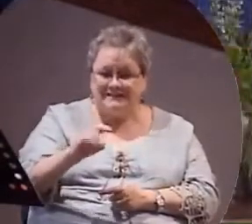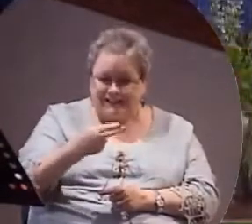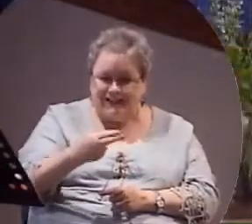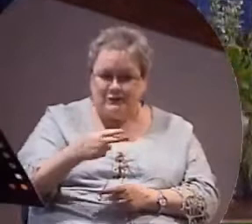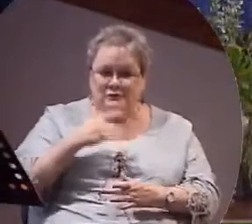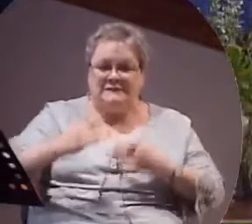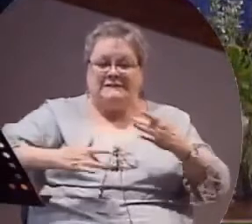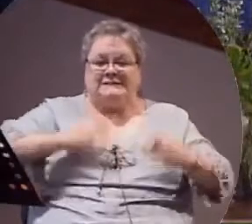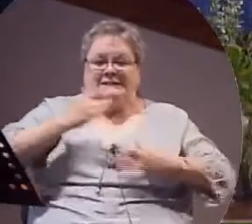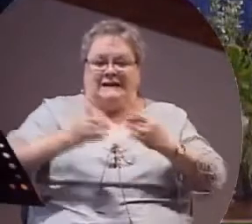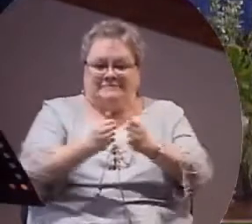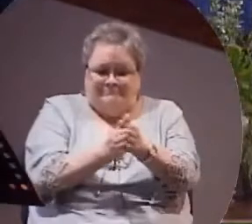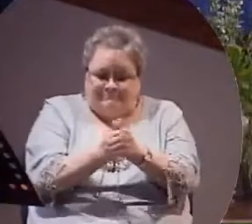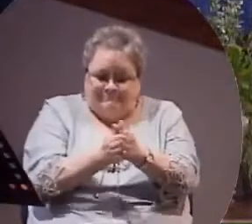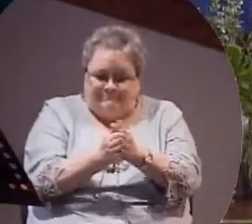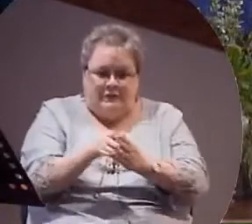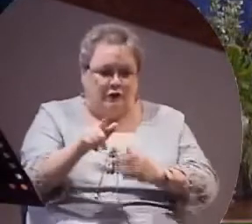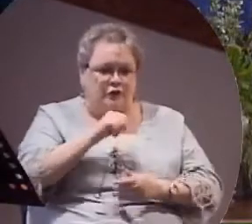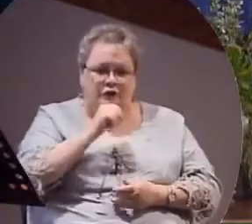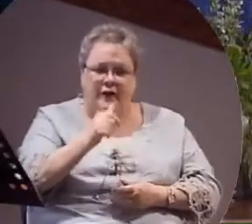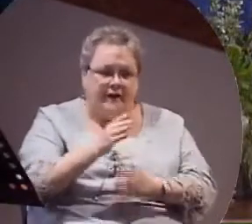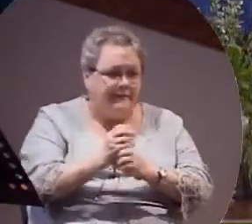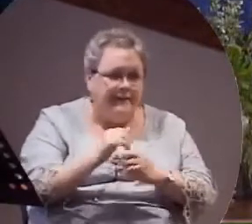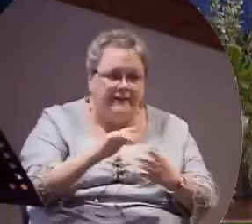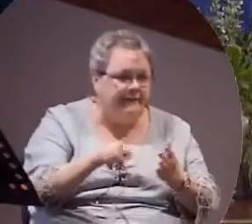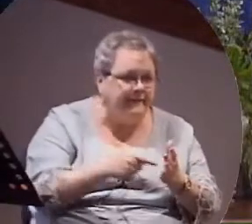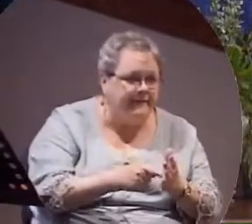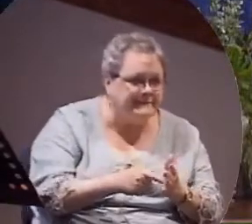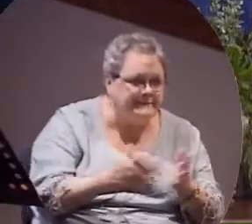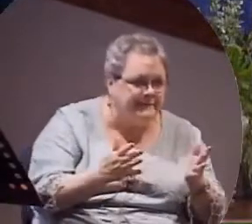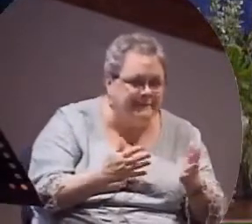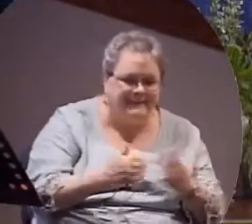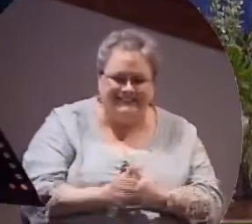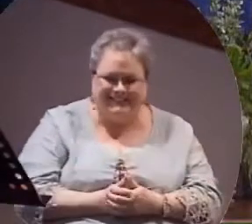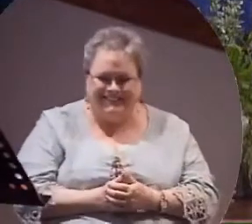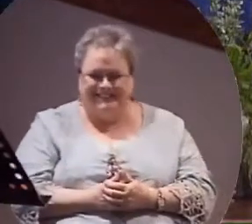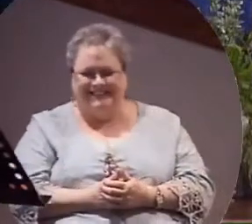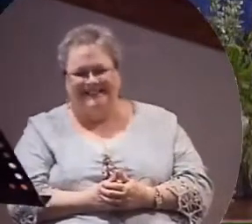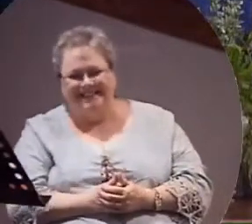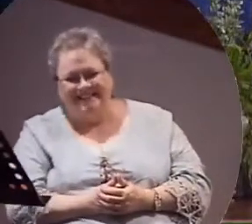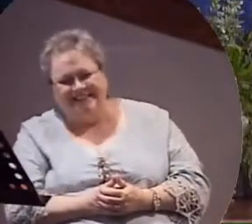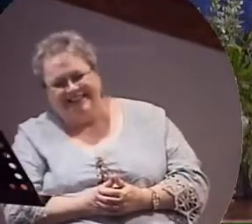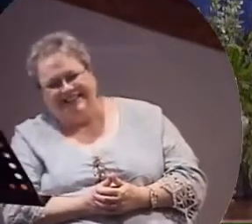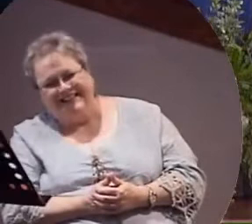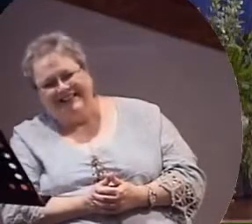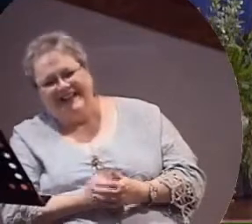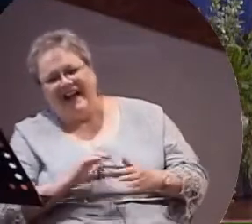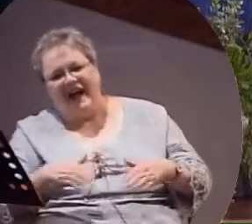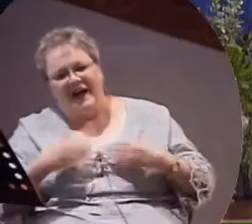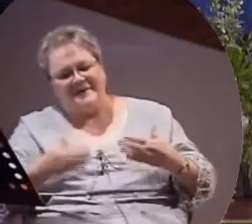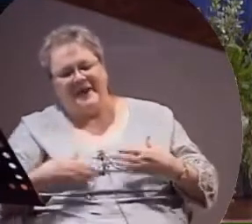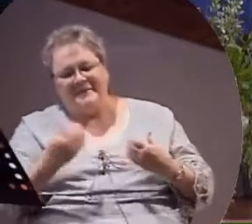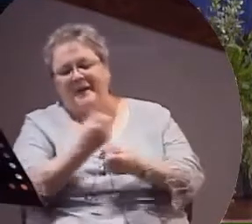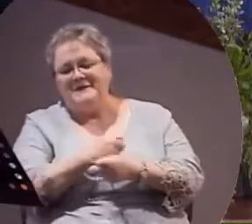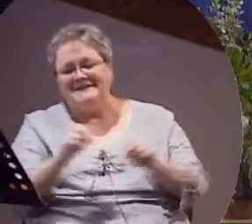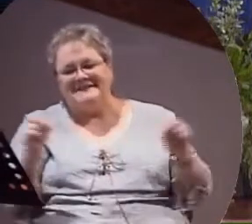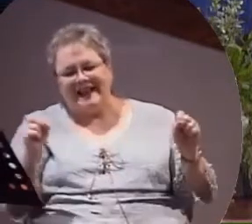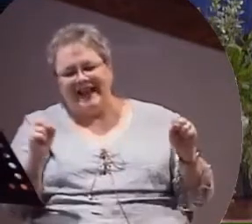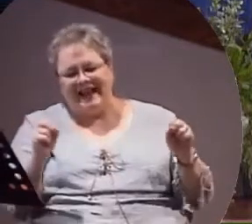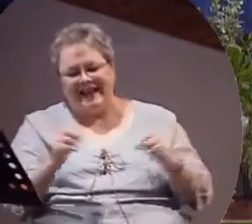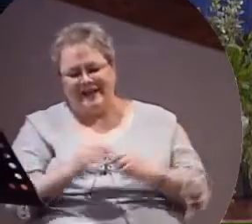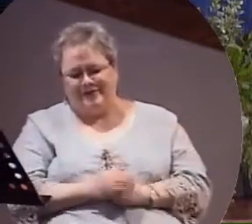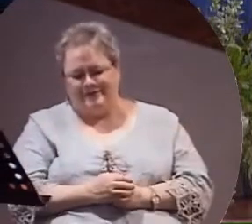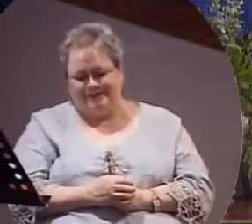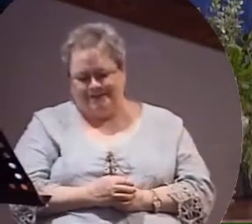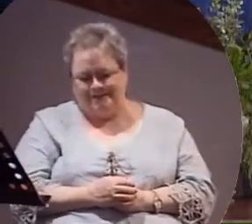of, y'all ain't getting this. But I sure am glad I got saved. I'm glad I got SAV capital,